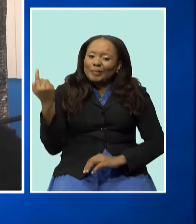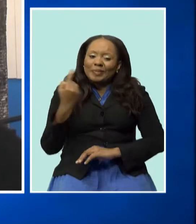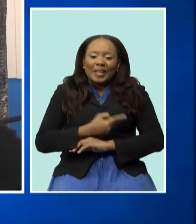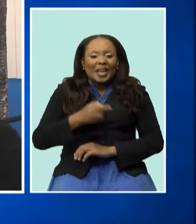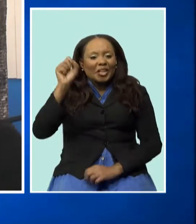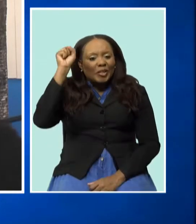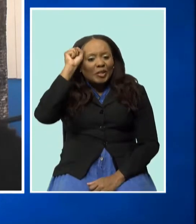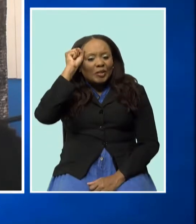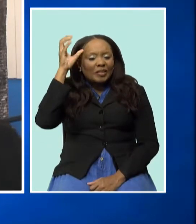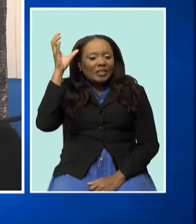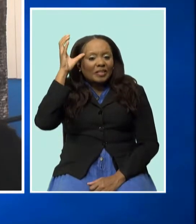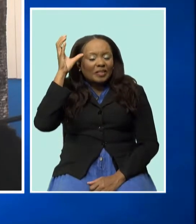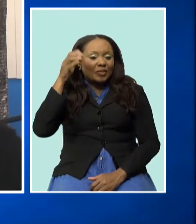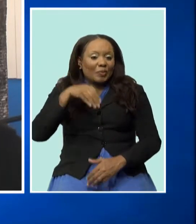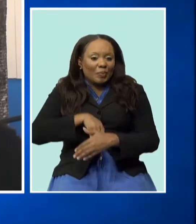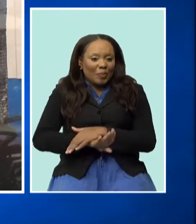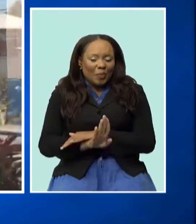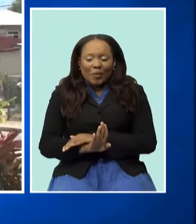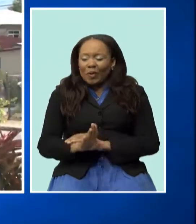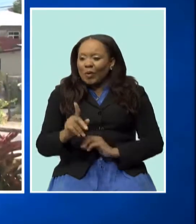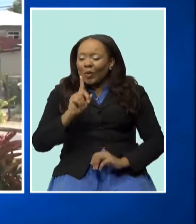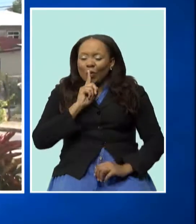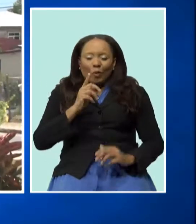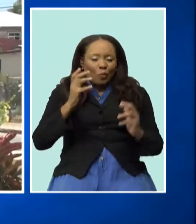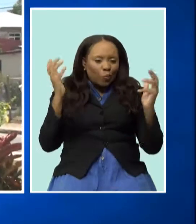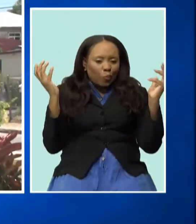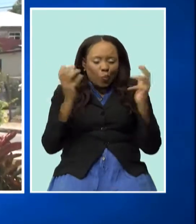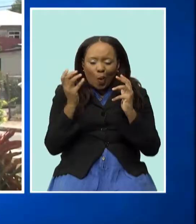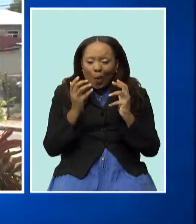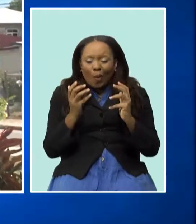It's an amazing coincidence.